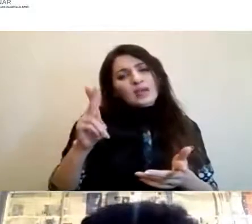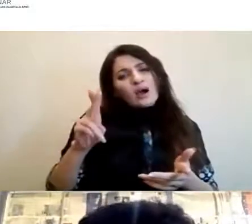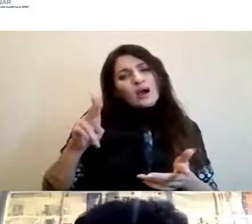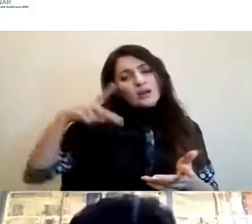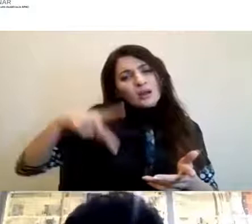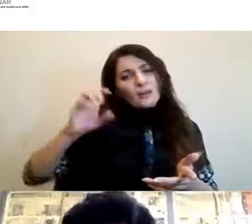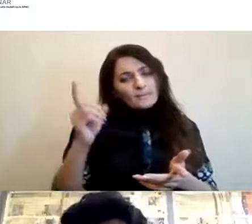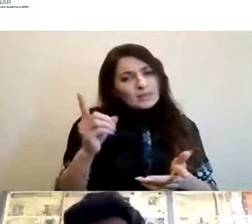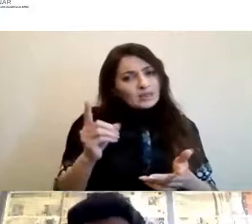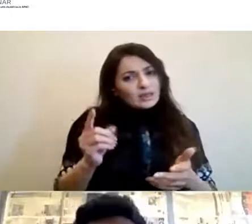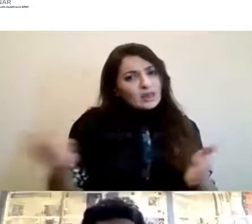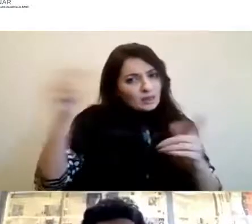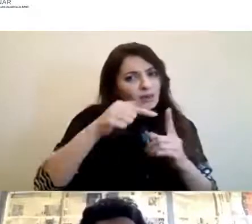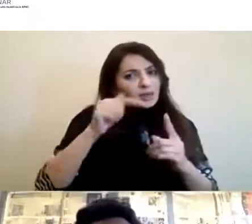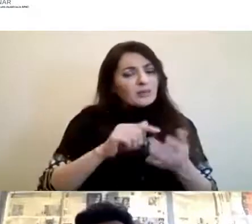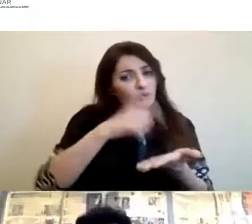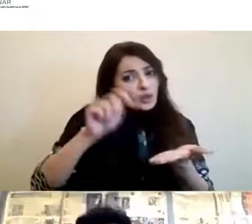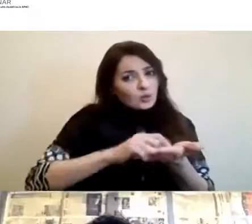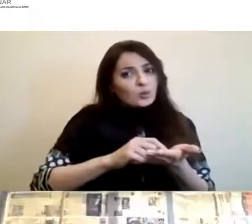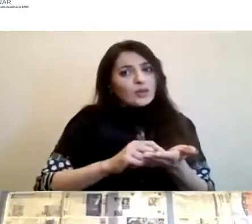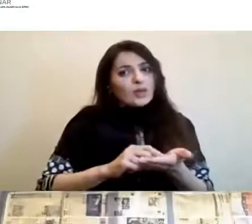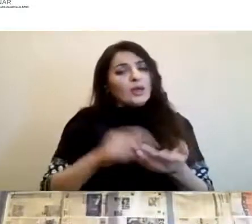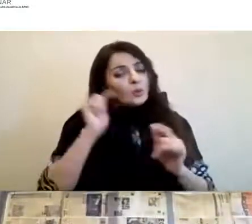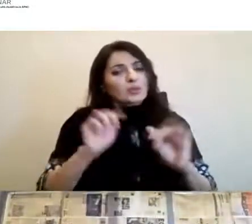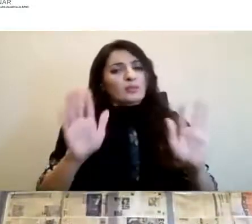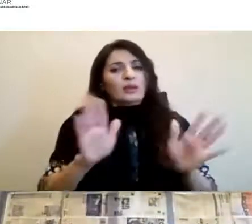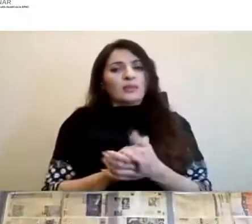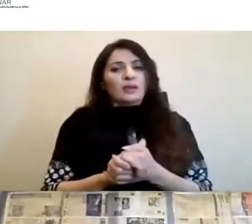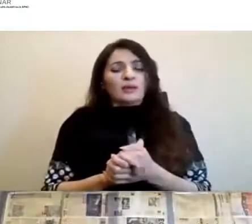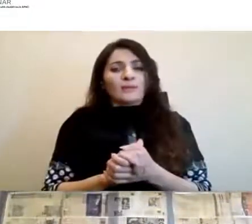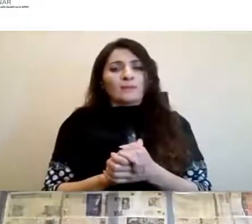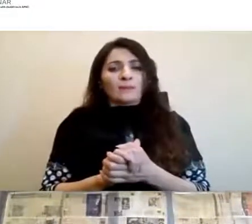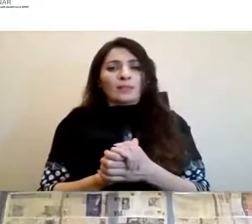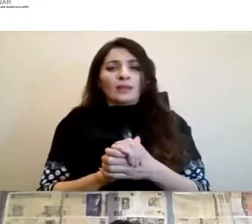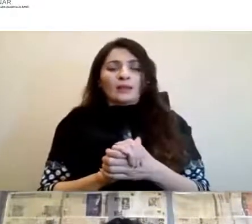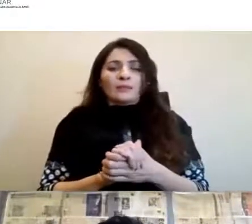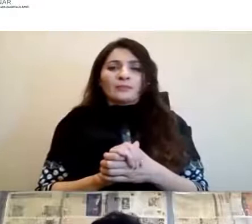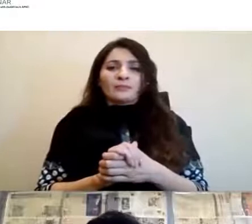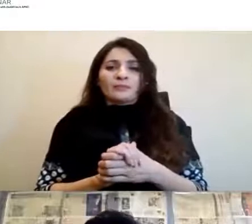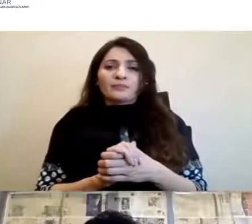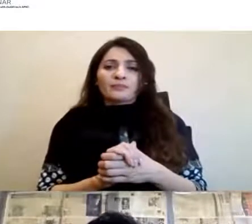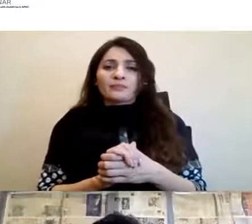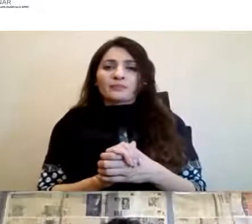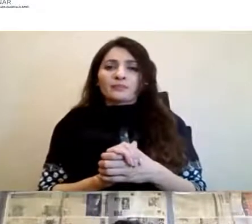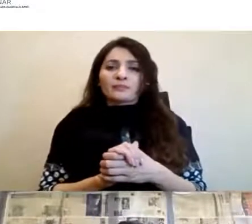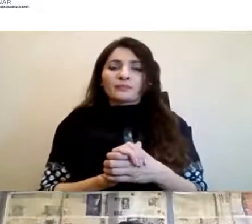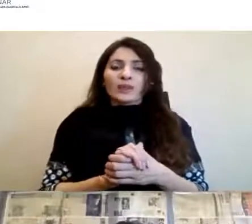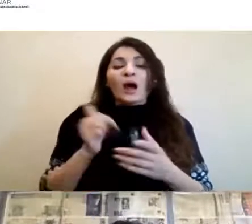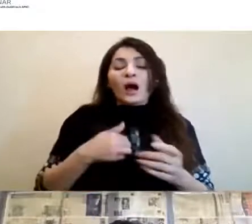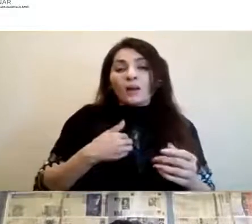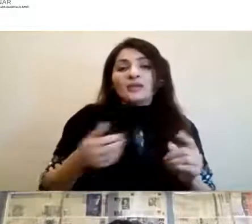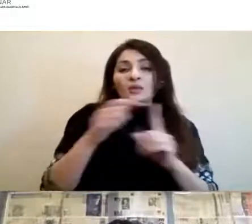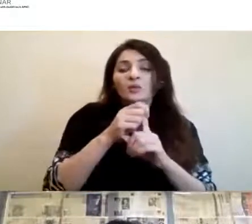implementing. There's a huge gap in capacity and capability, which we need to